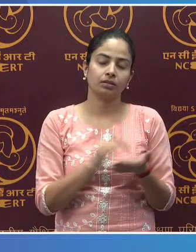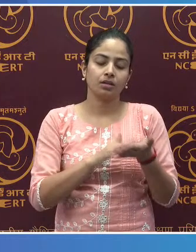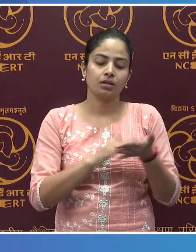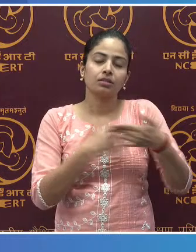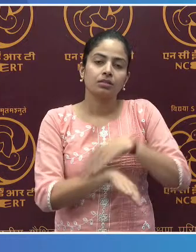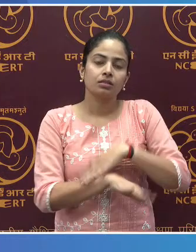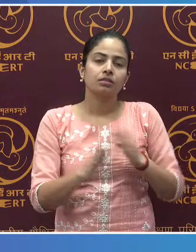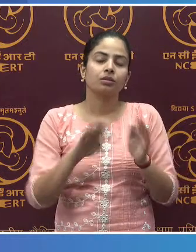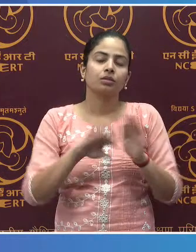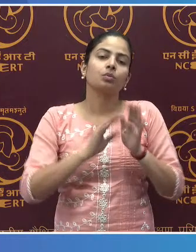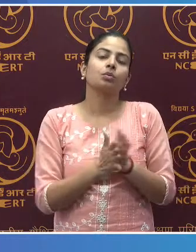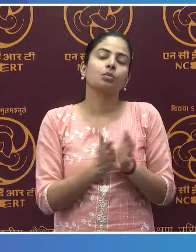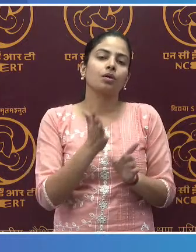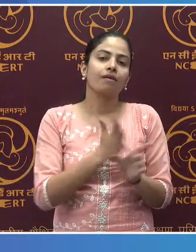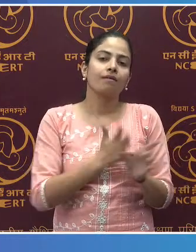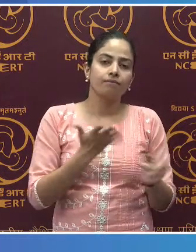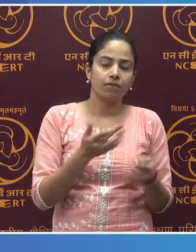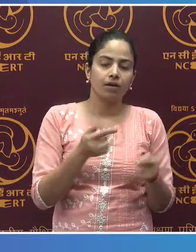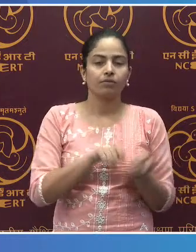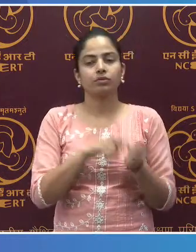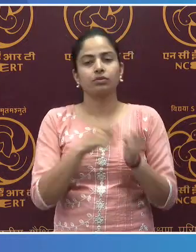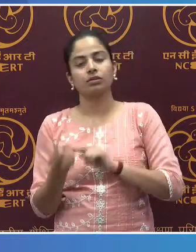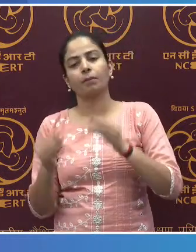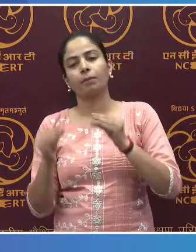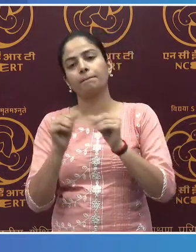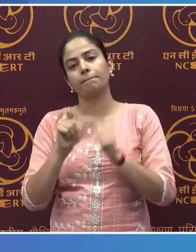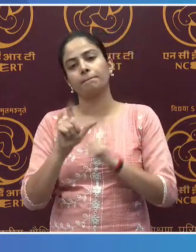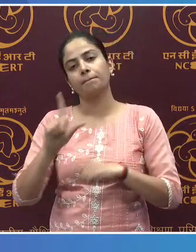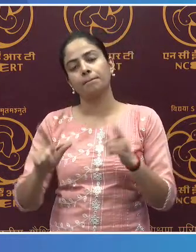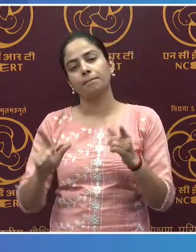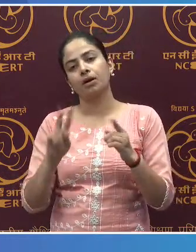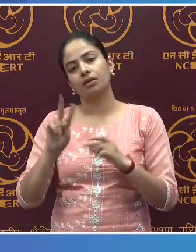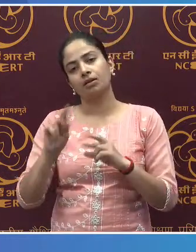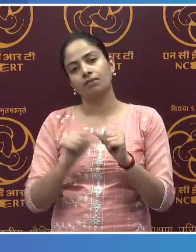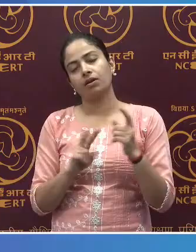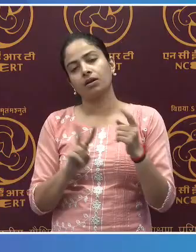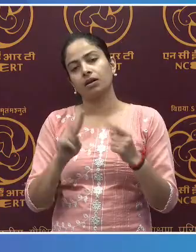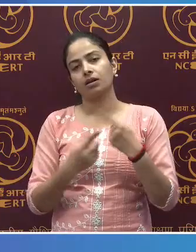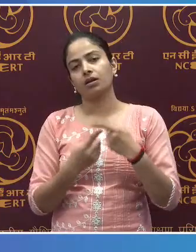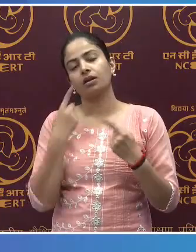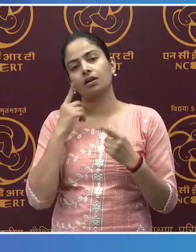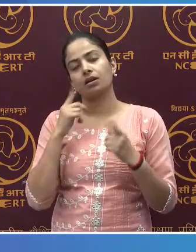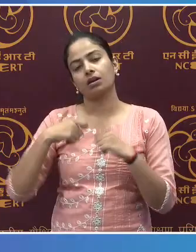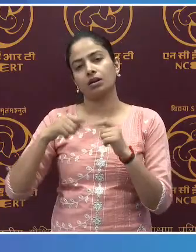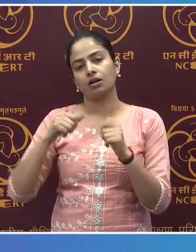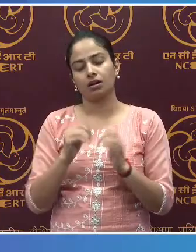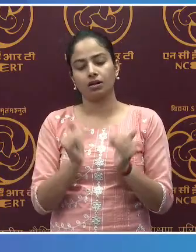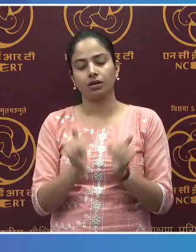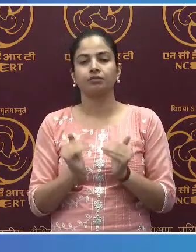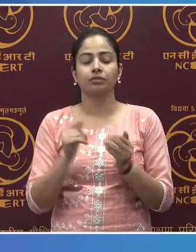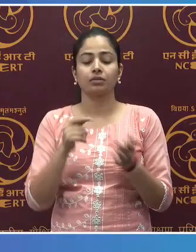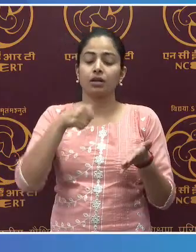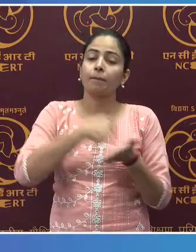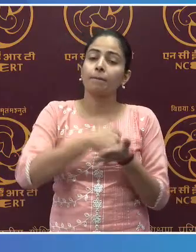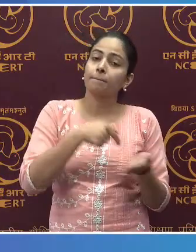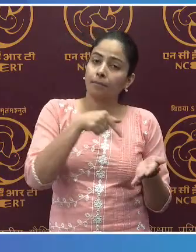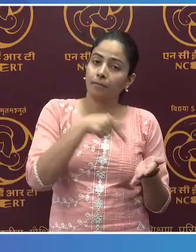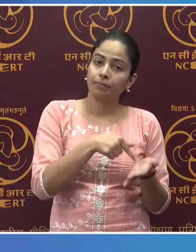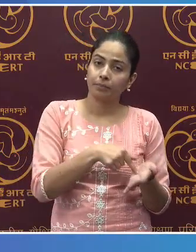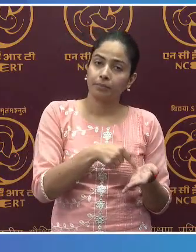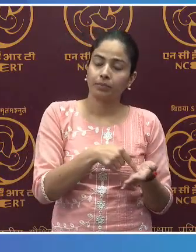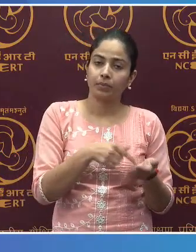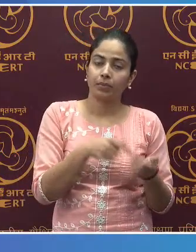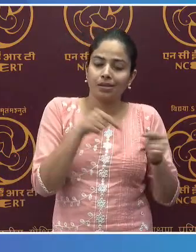5-year total schooling, 3 years of the Balvatika, that is the preschool, and 2 years of the school, formal school setting. And this is the foundational stage that